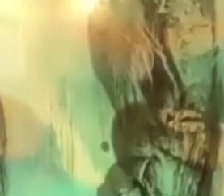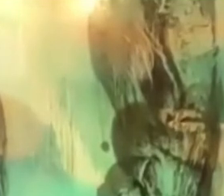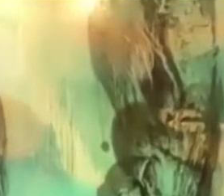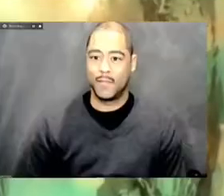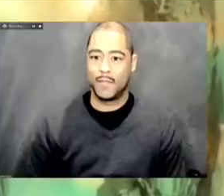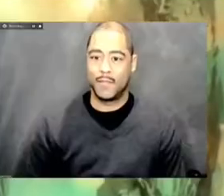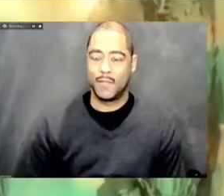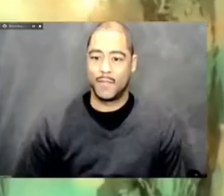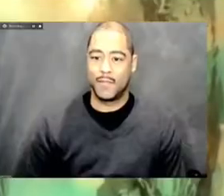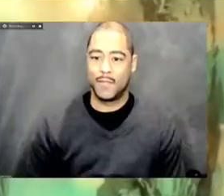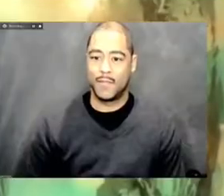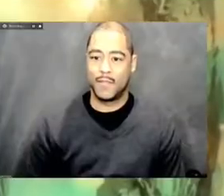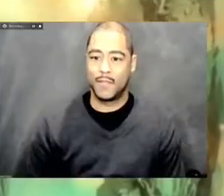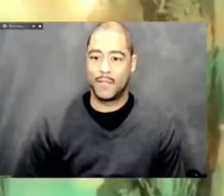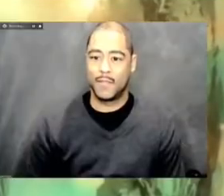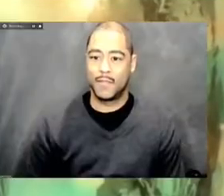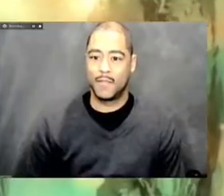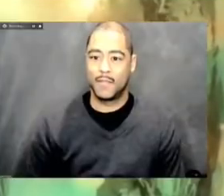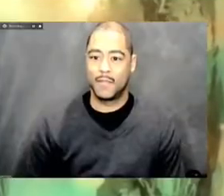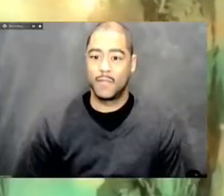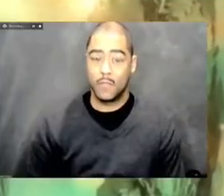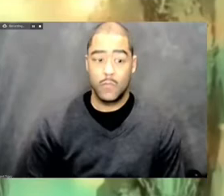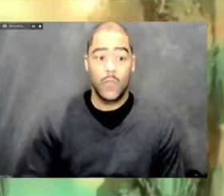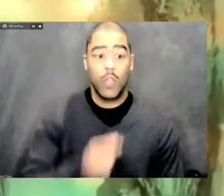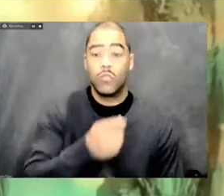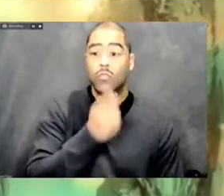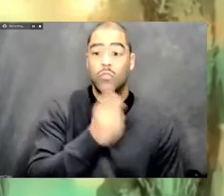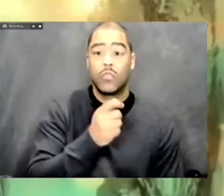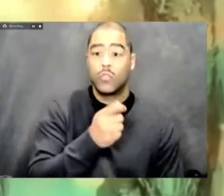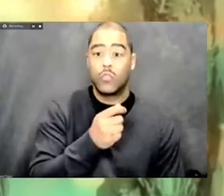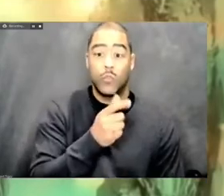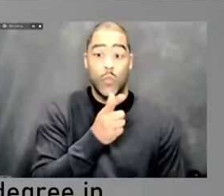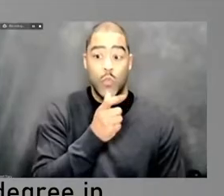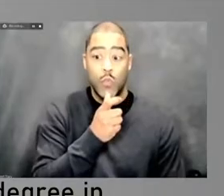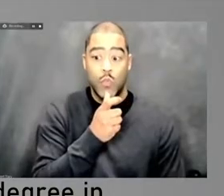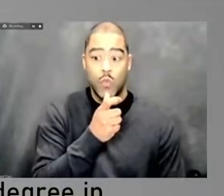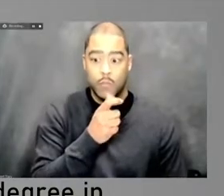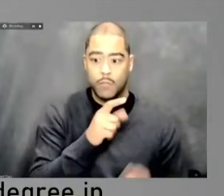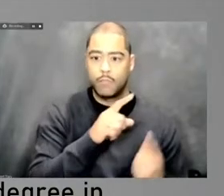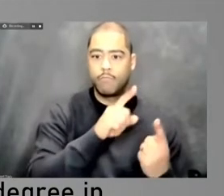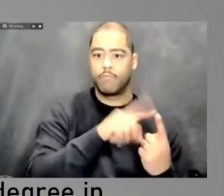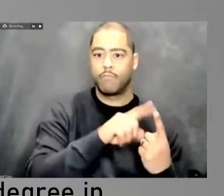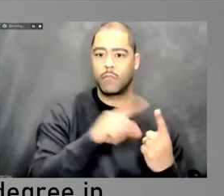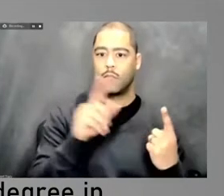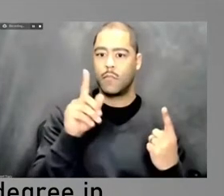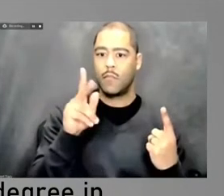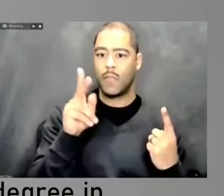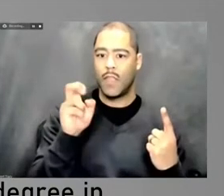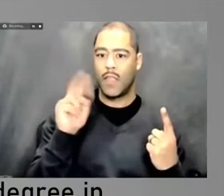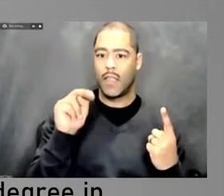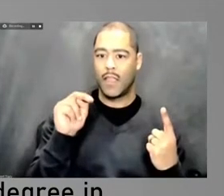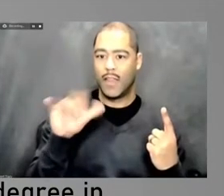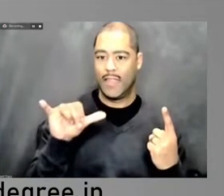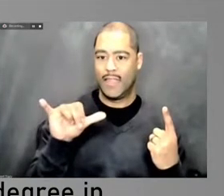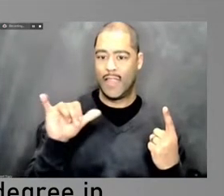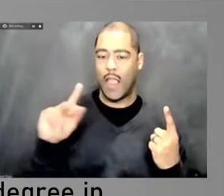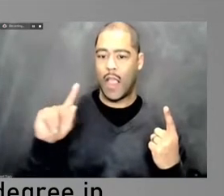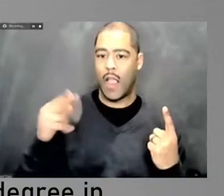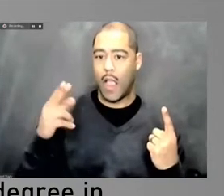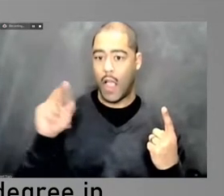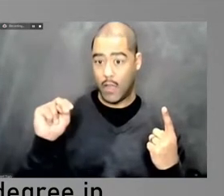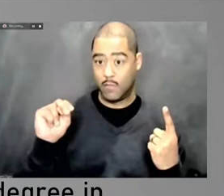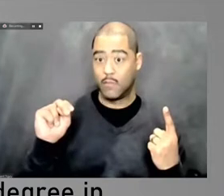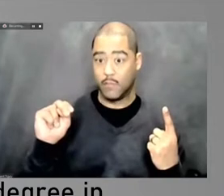youth. Our judges this year include Kenny Kahn. And Kenny Kahn is an